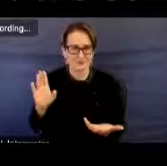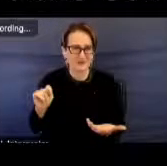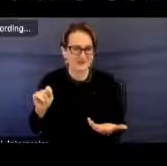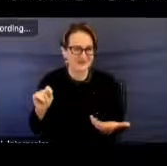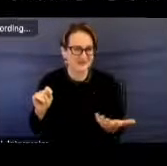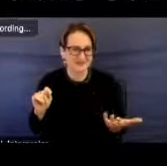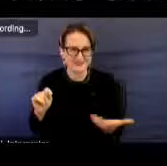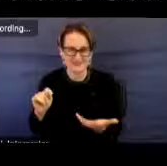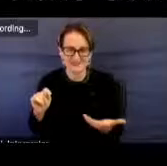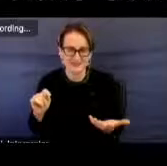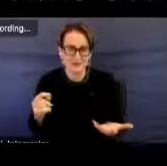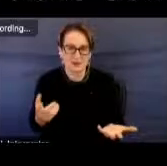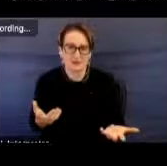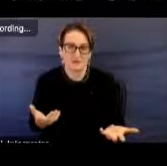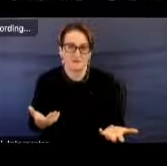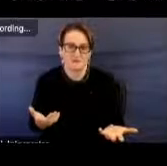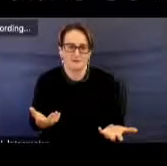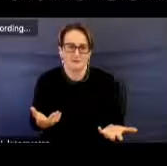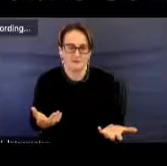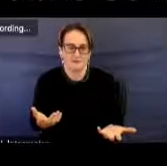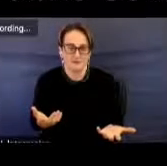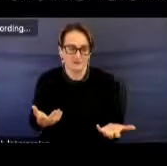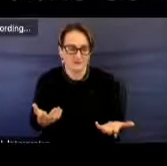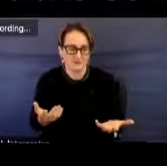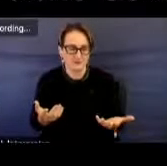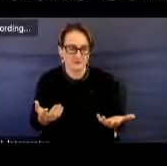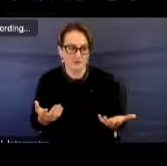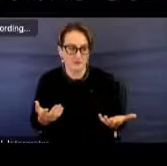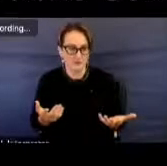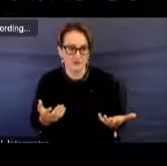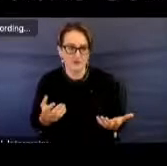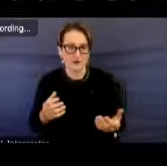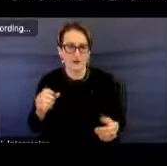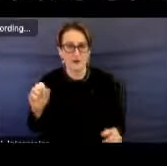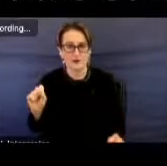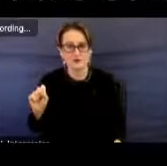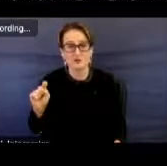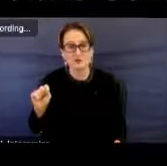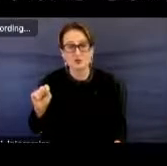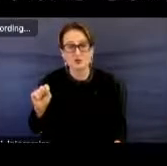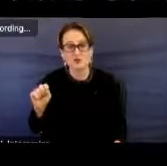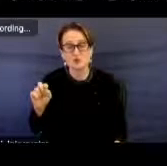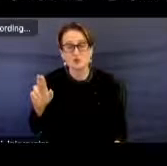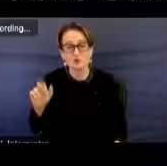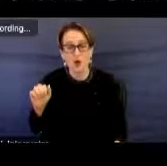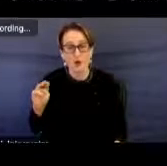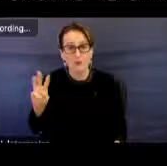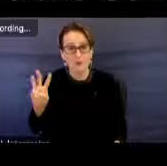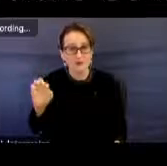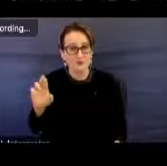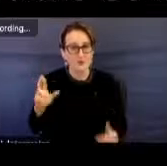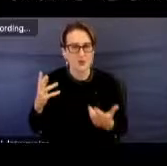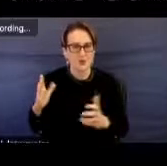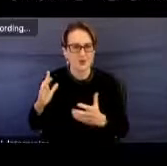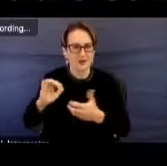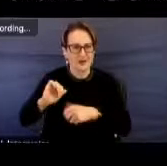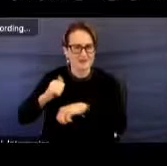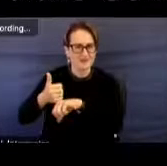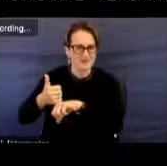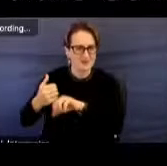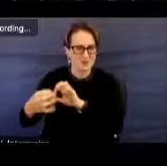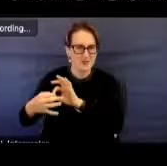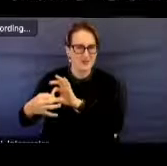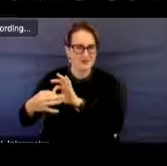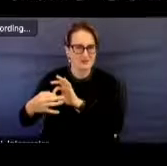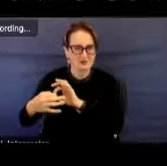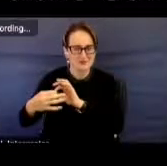you could also make the other argument that Strumwasser already has an existing relationship, so maybe there's a little